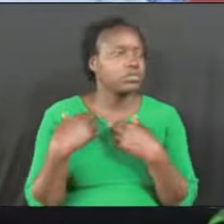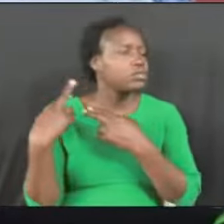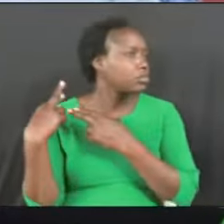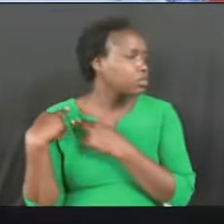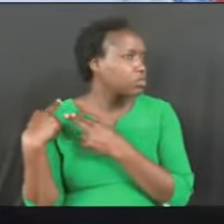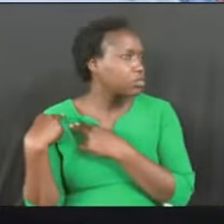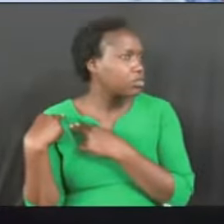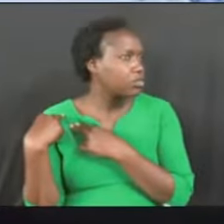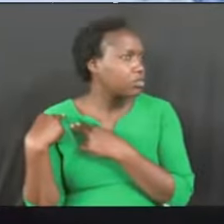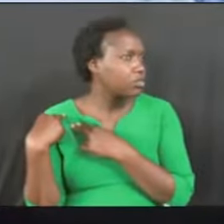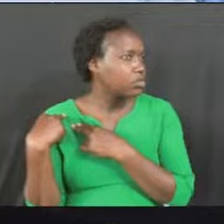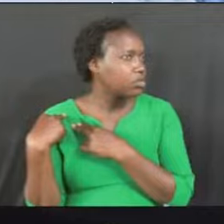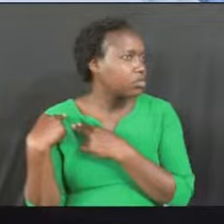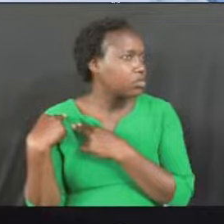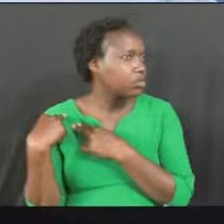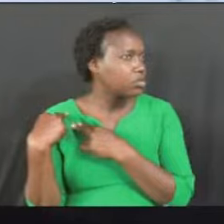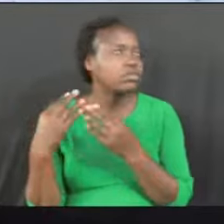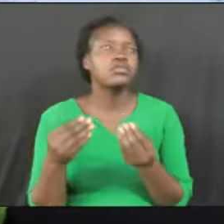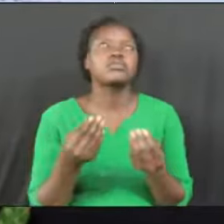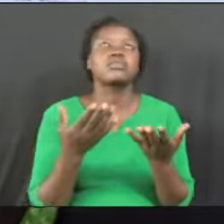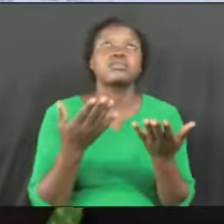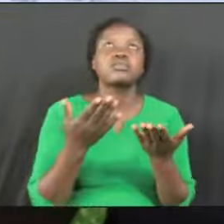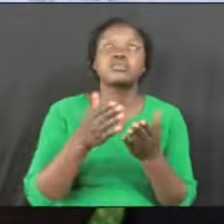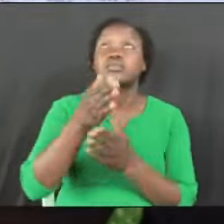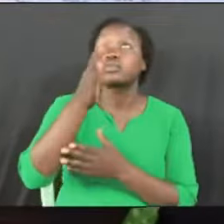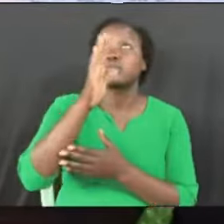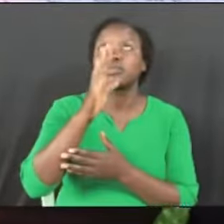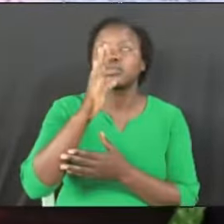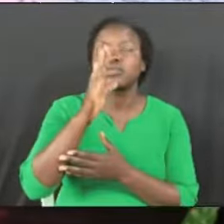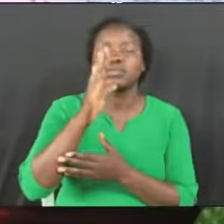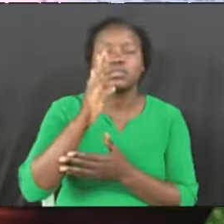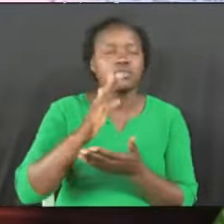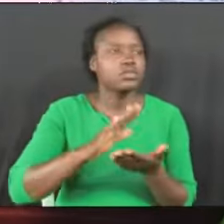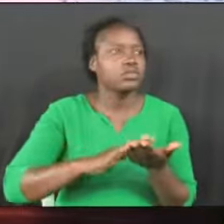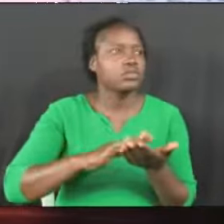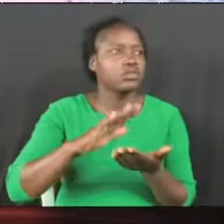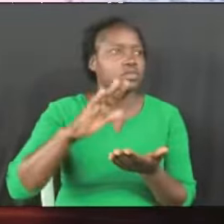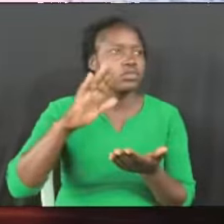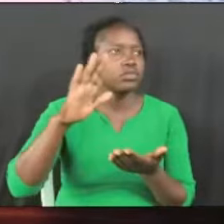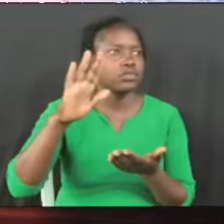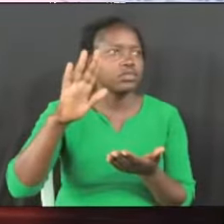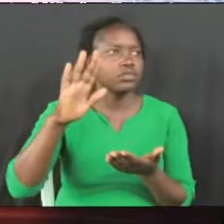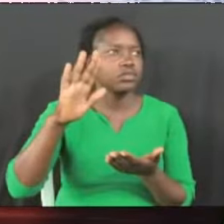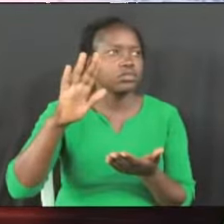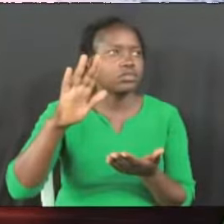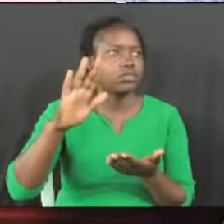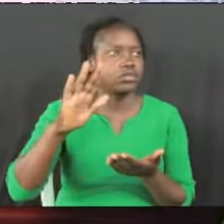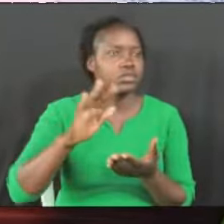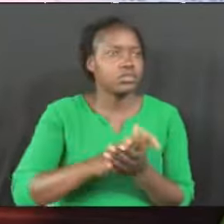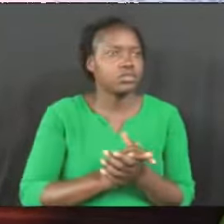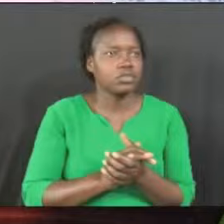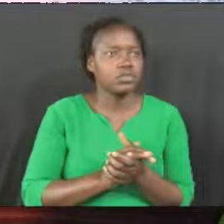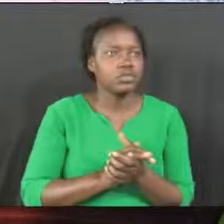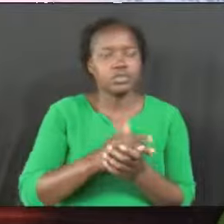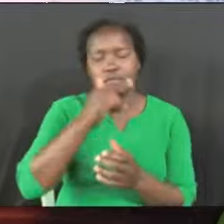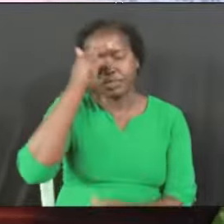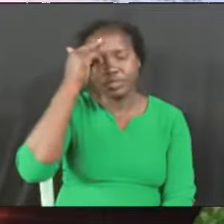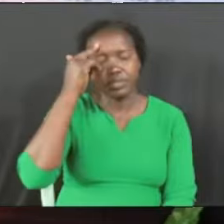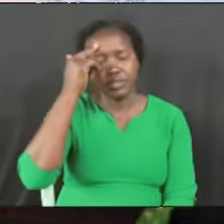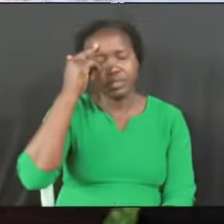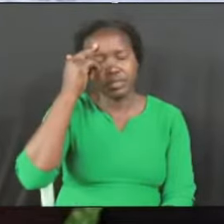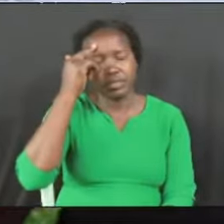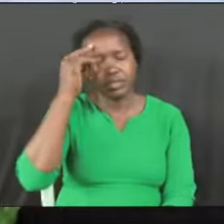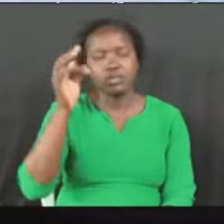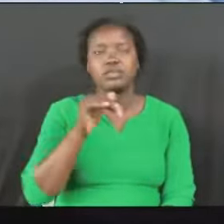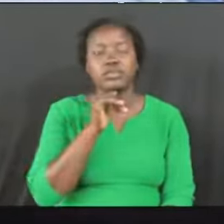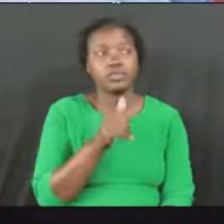responsibility to give God the glory. Because if you